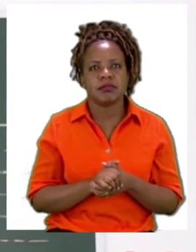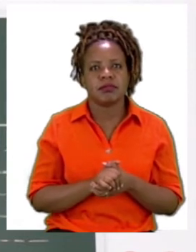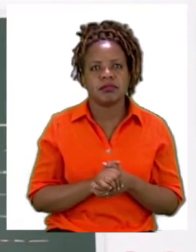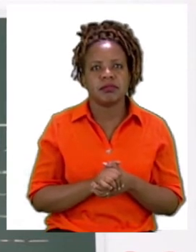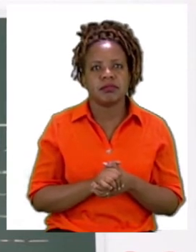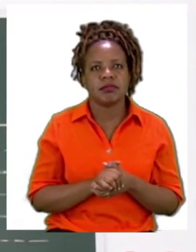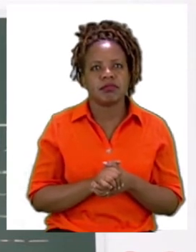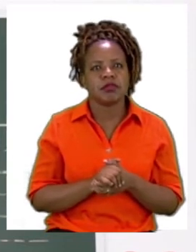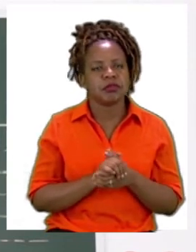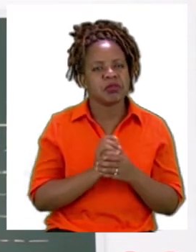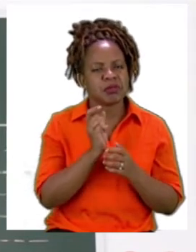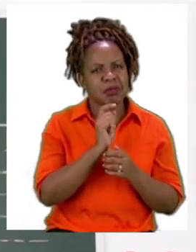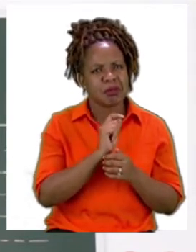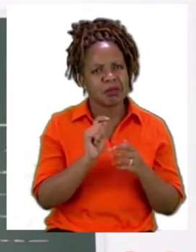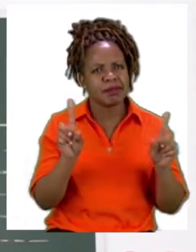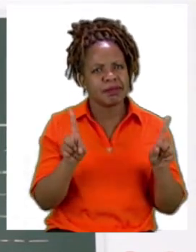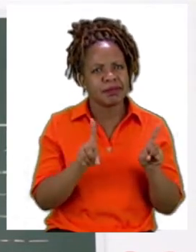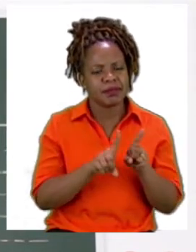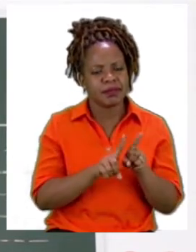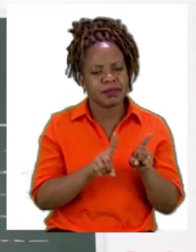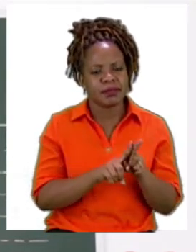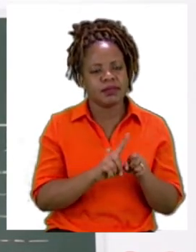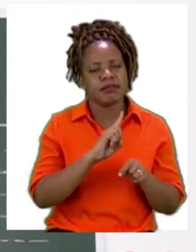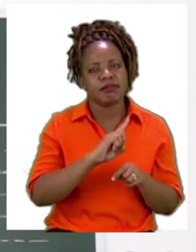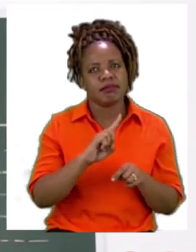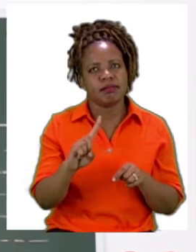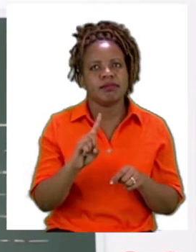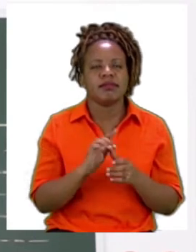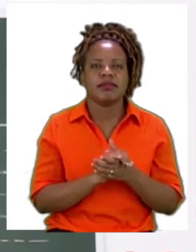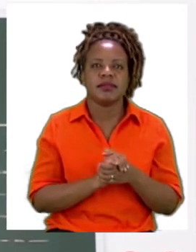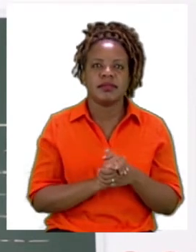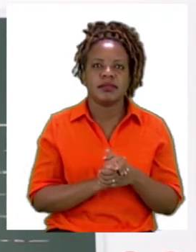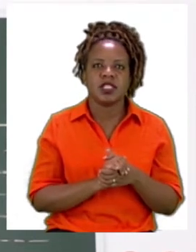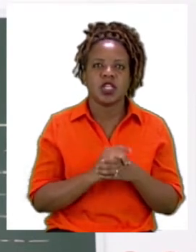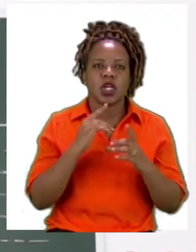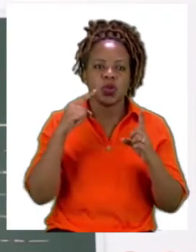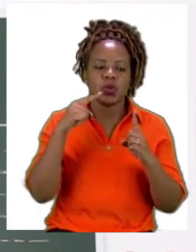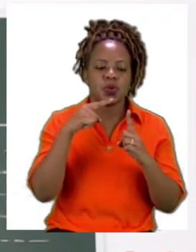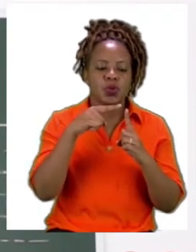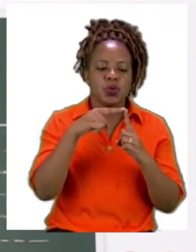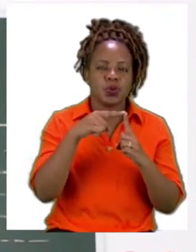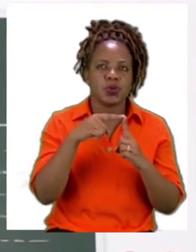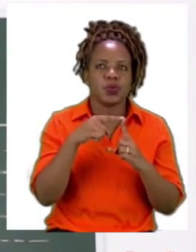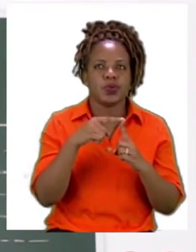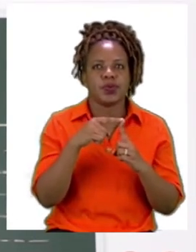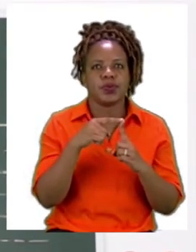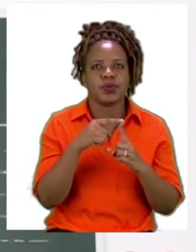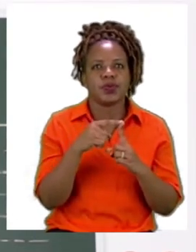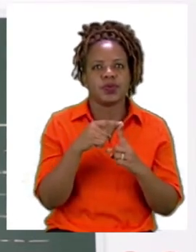Going. Very good. To. Make sure your T touches the top of the